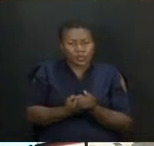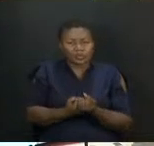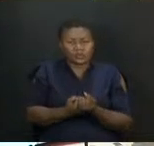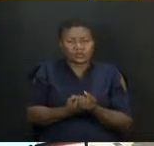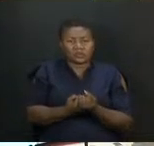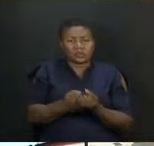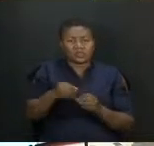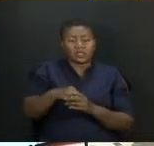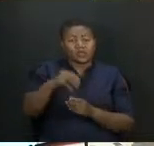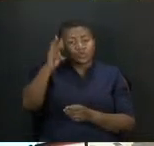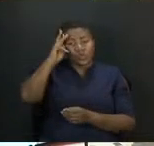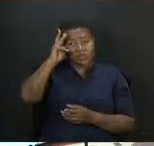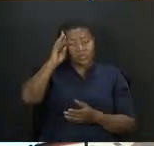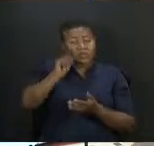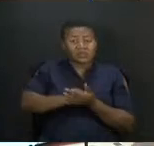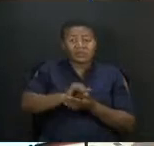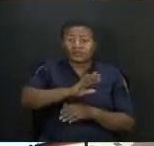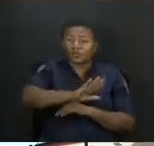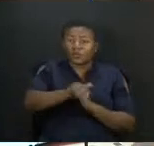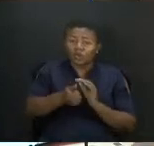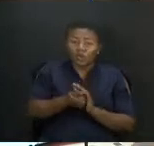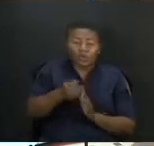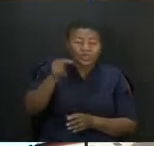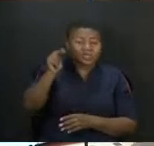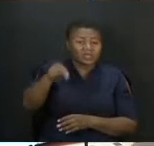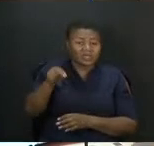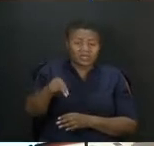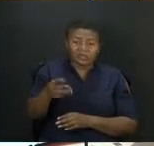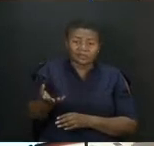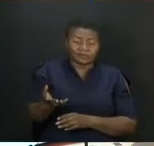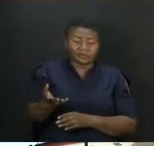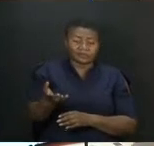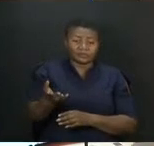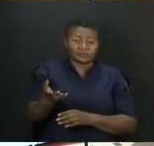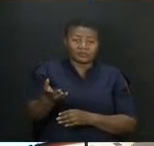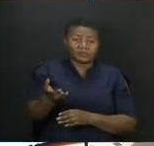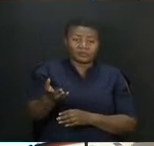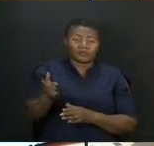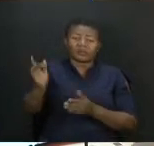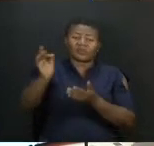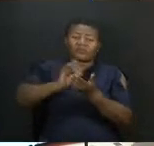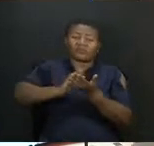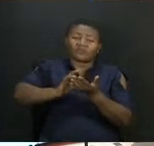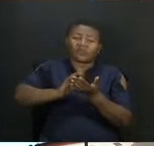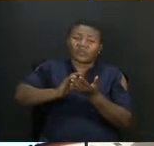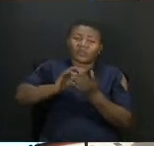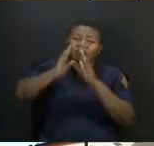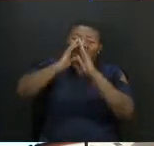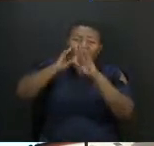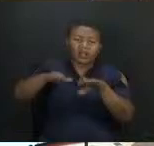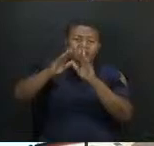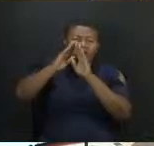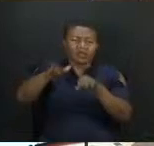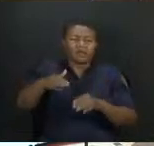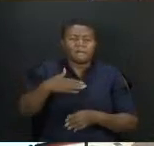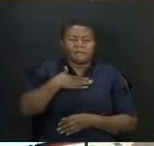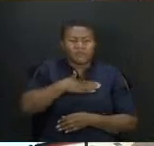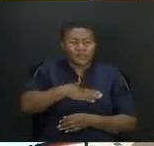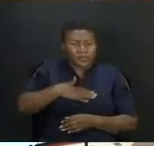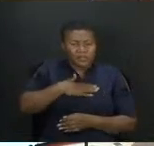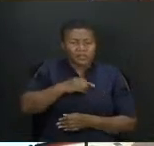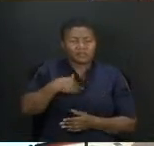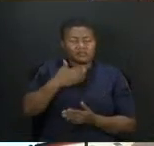they need. The pharmaceuticals. It's a humble appeal to them